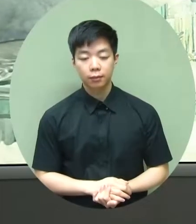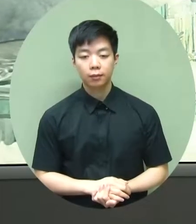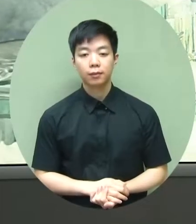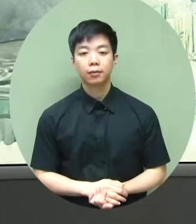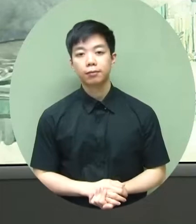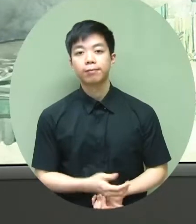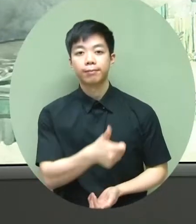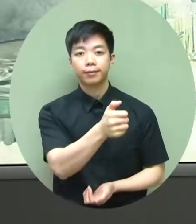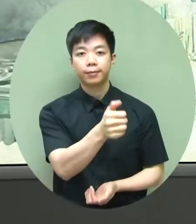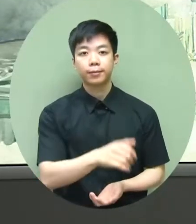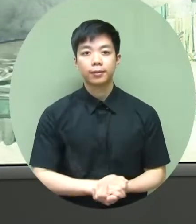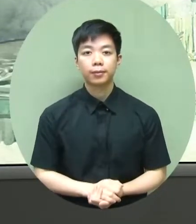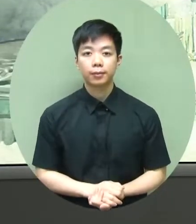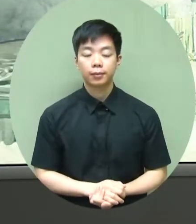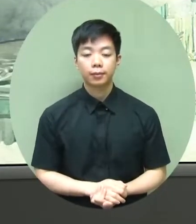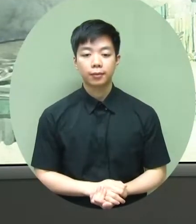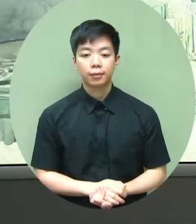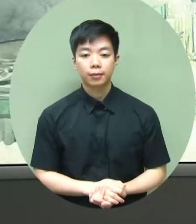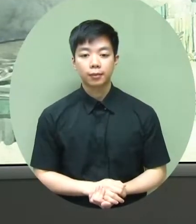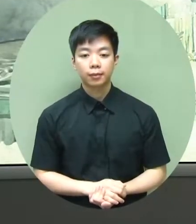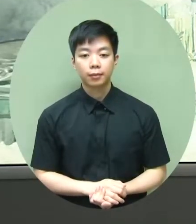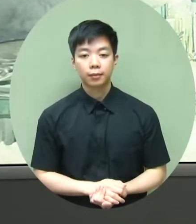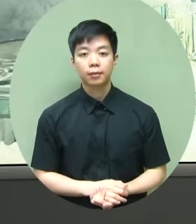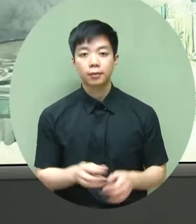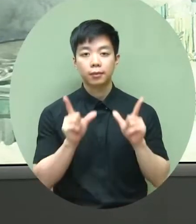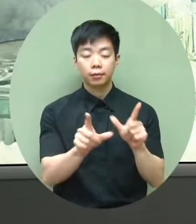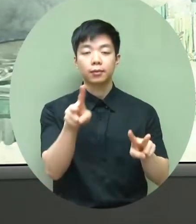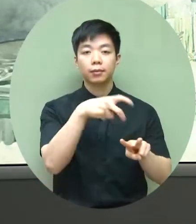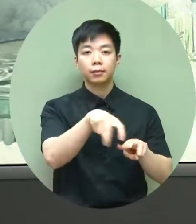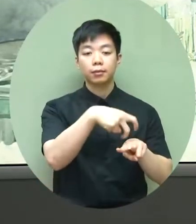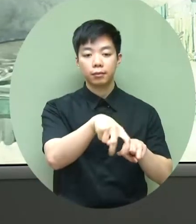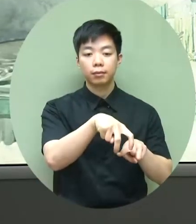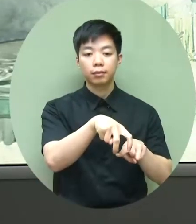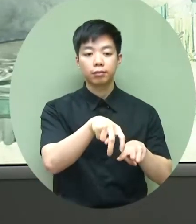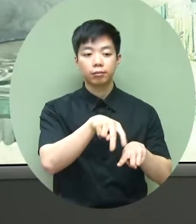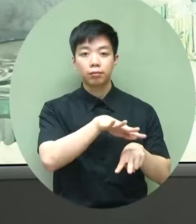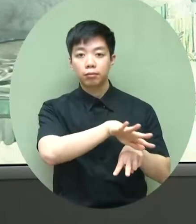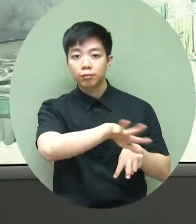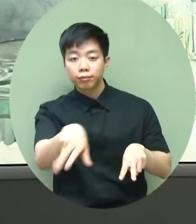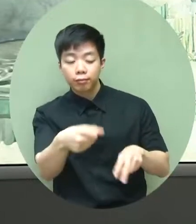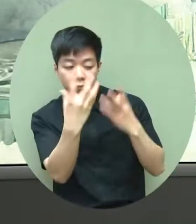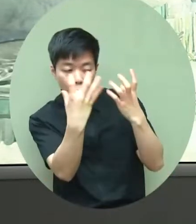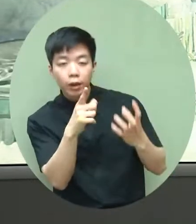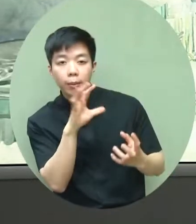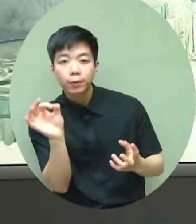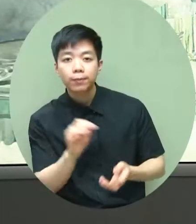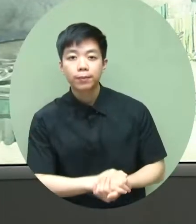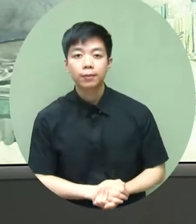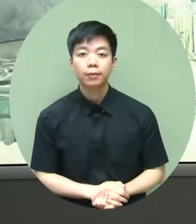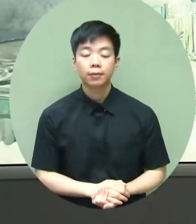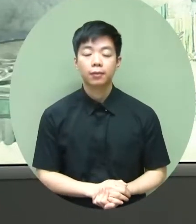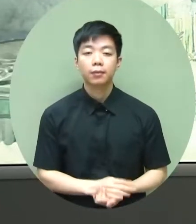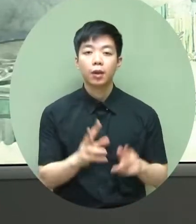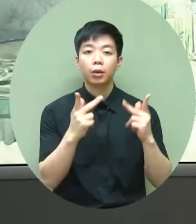done before a new term of government starts? First of all, for the Israel line, if you have